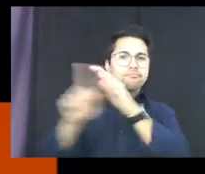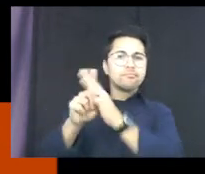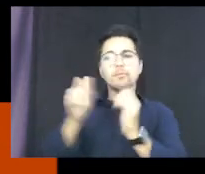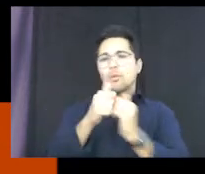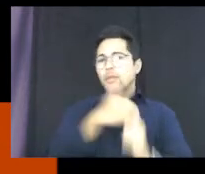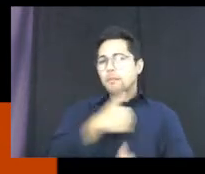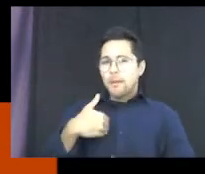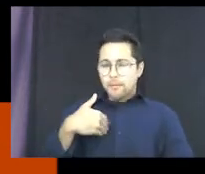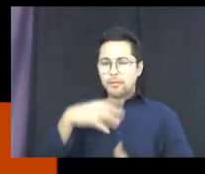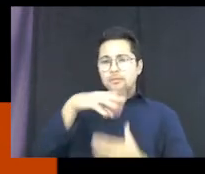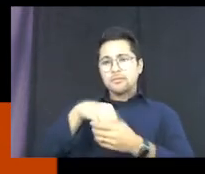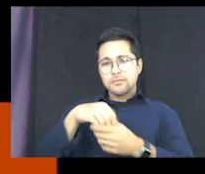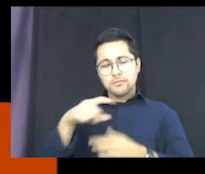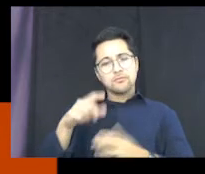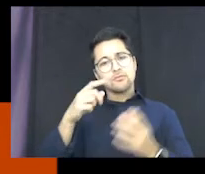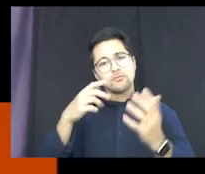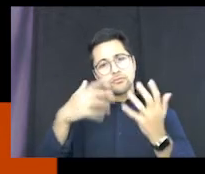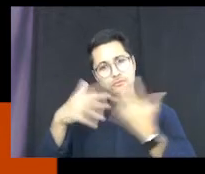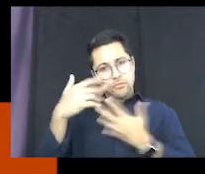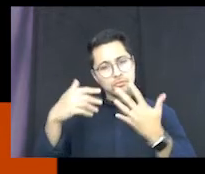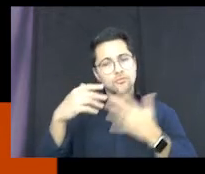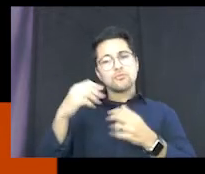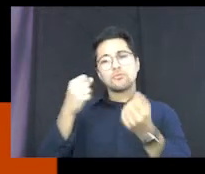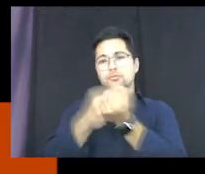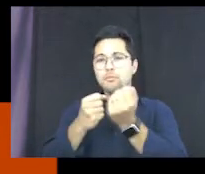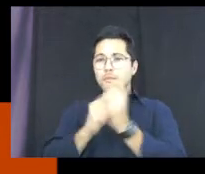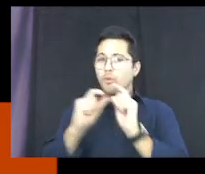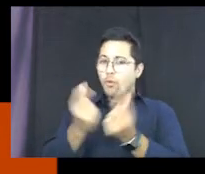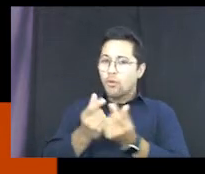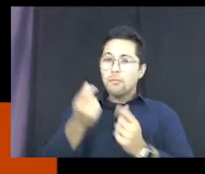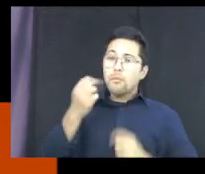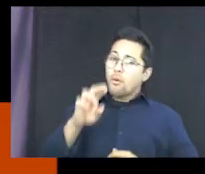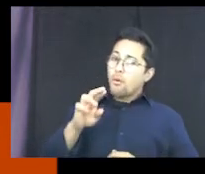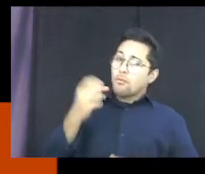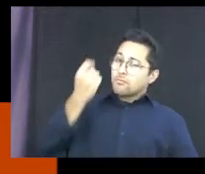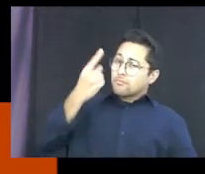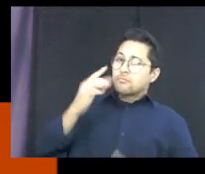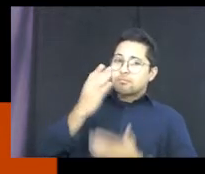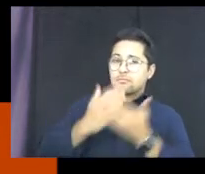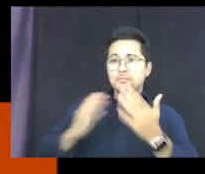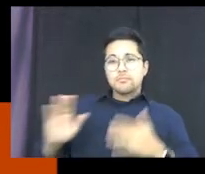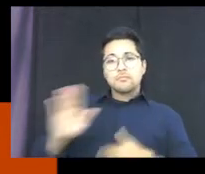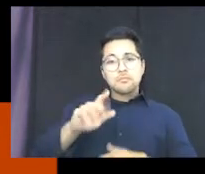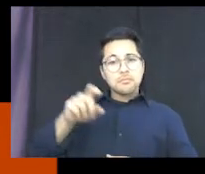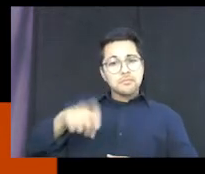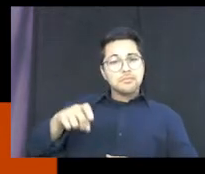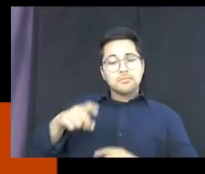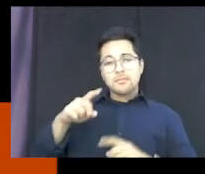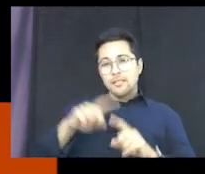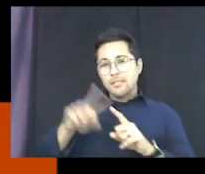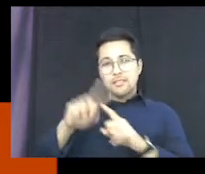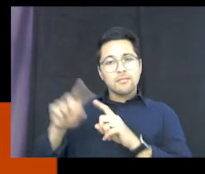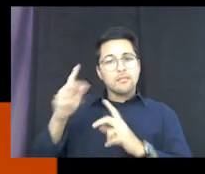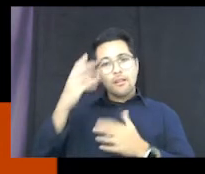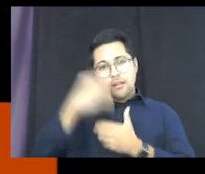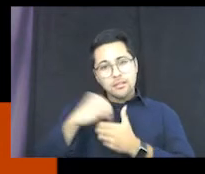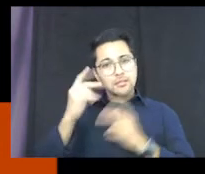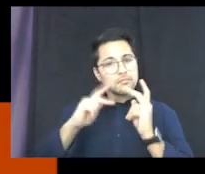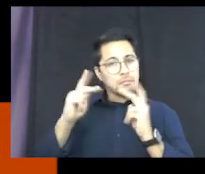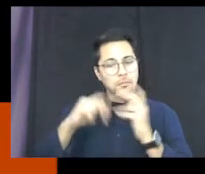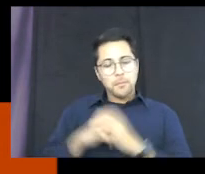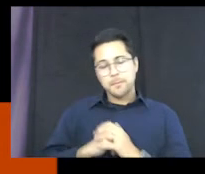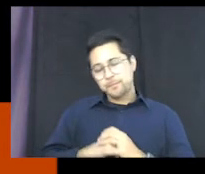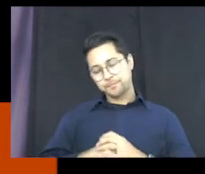members within a social or support group, or understand some of the needs of different autistic people within the group.